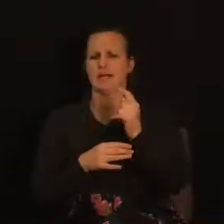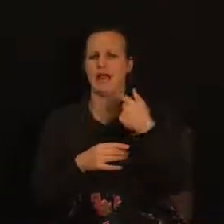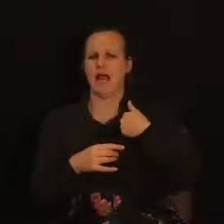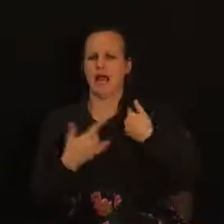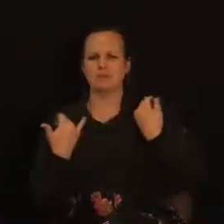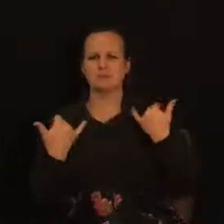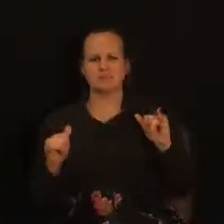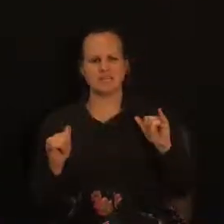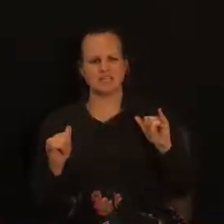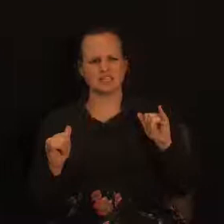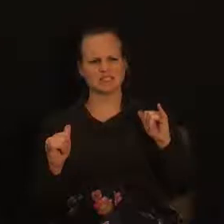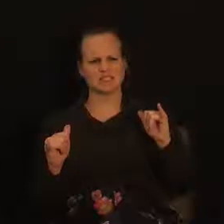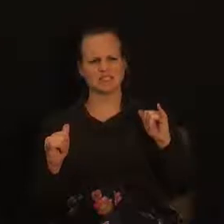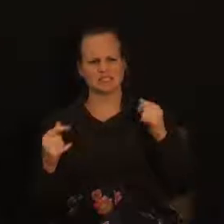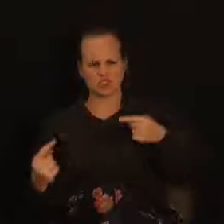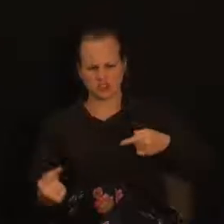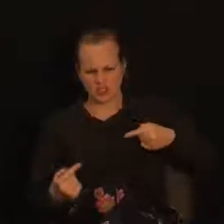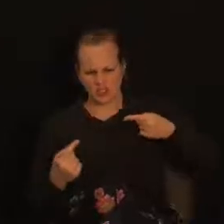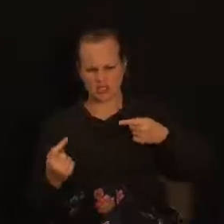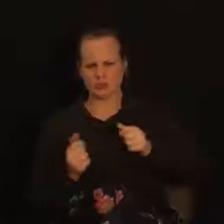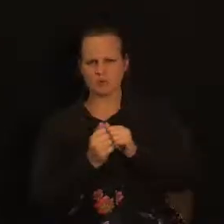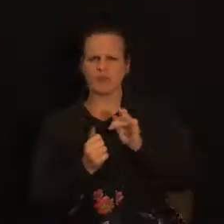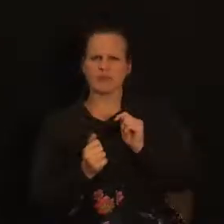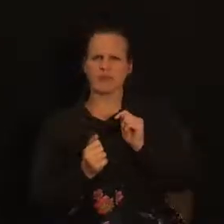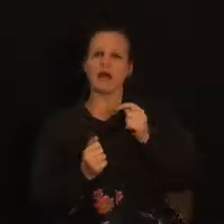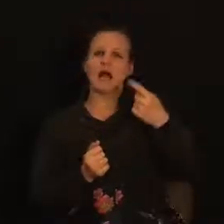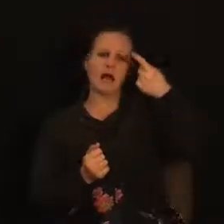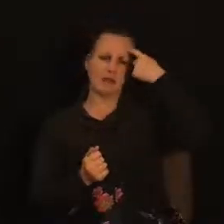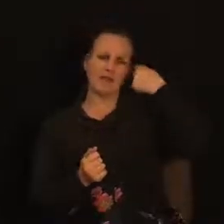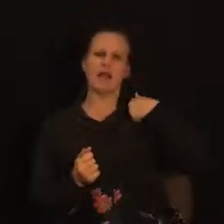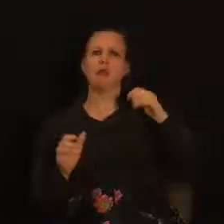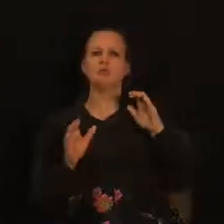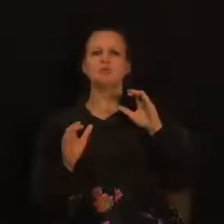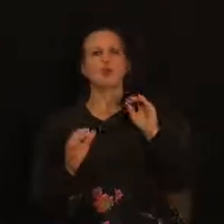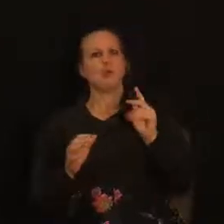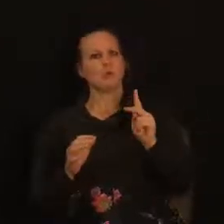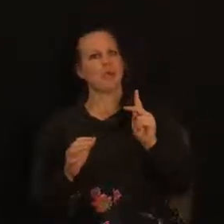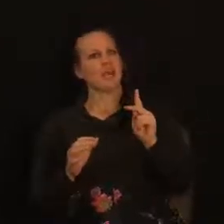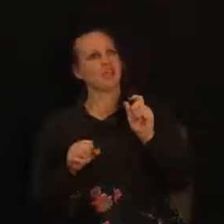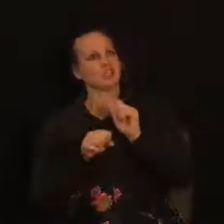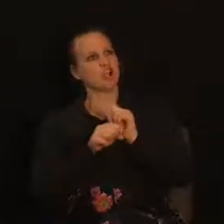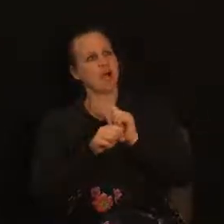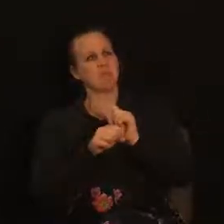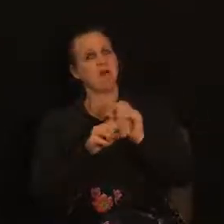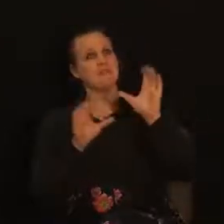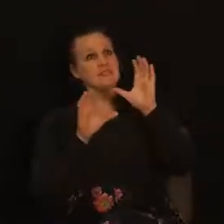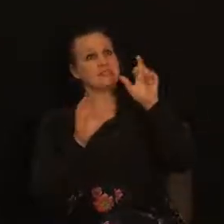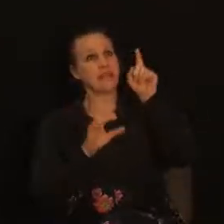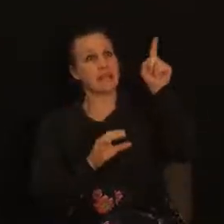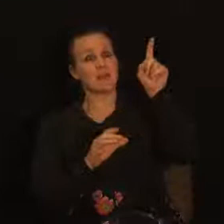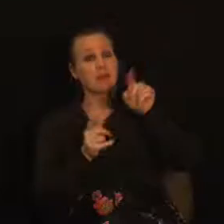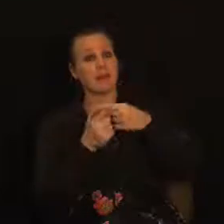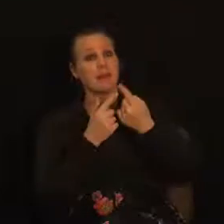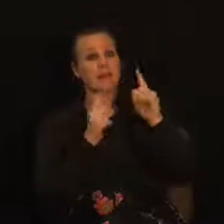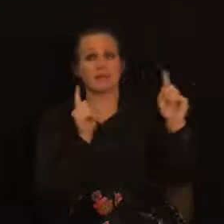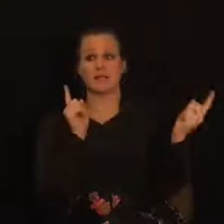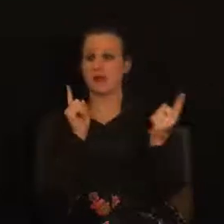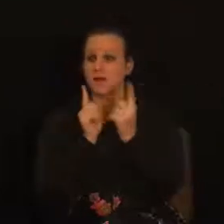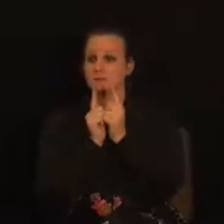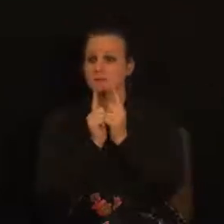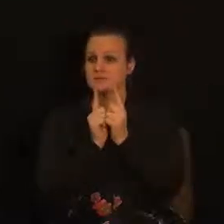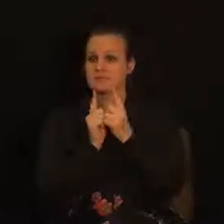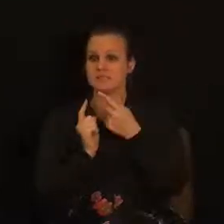Because I felt like I was doing an okay job of seeking the Lord. And then he comes to me and he says, I want you to seek